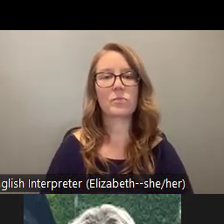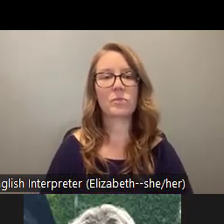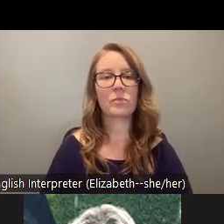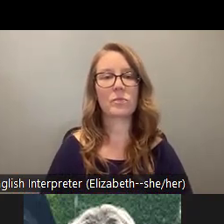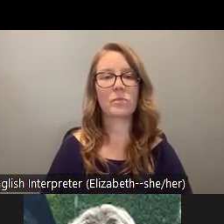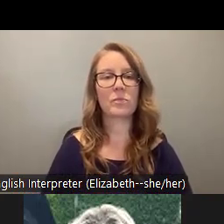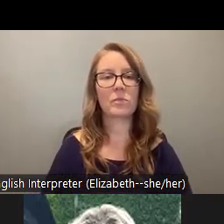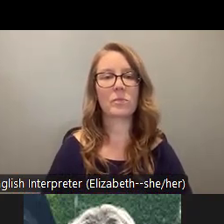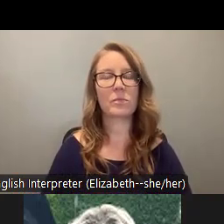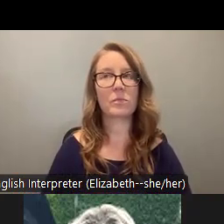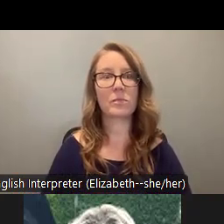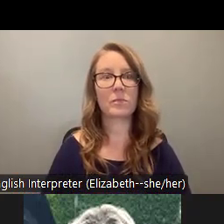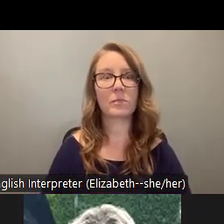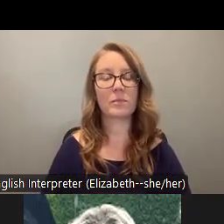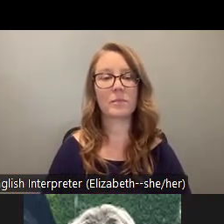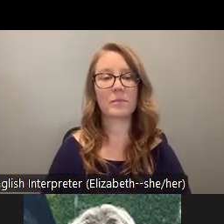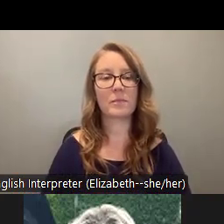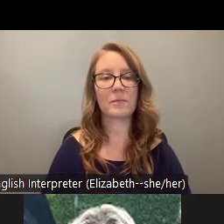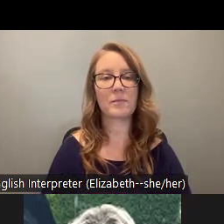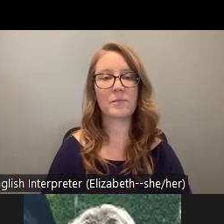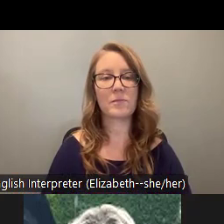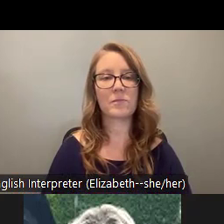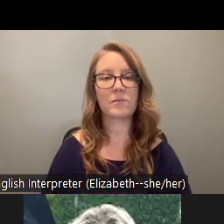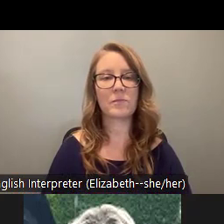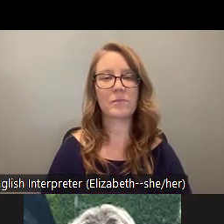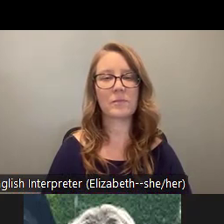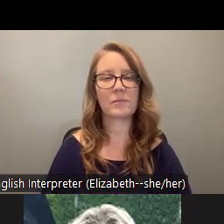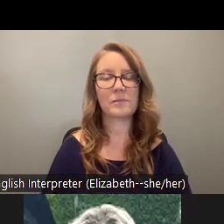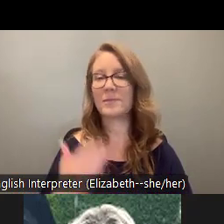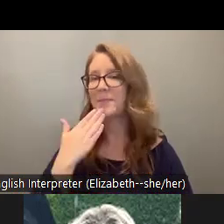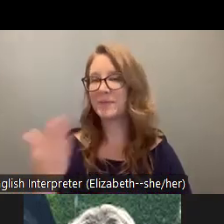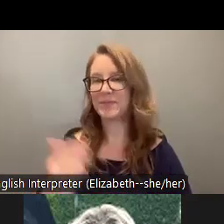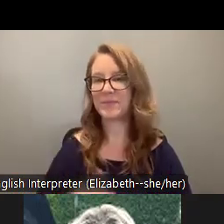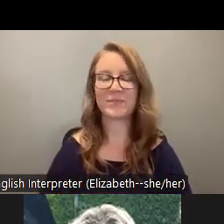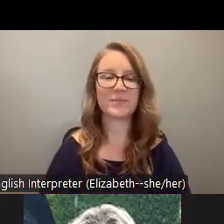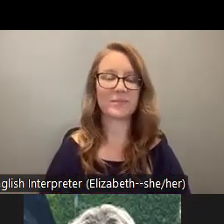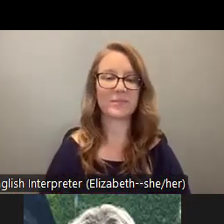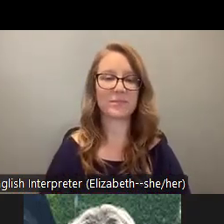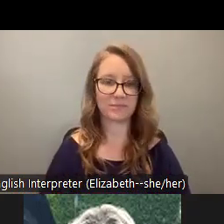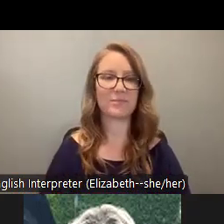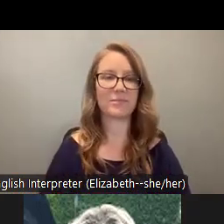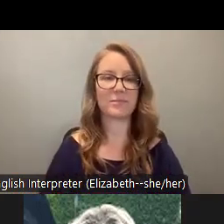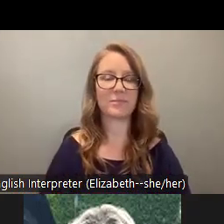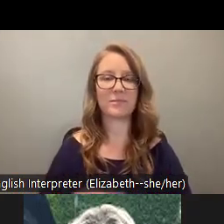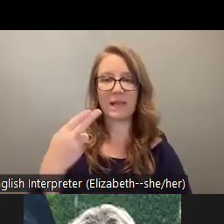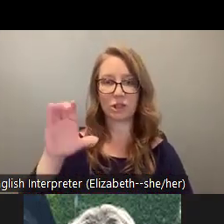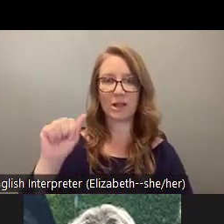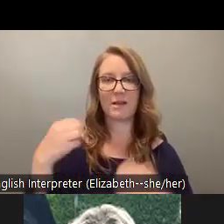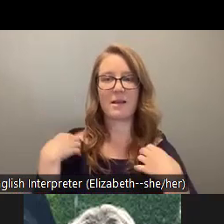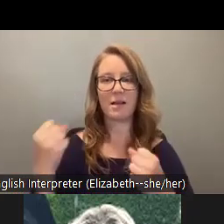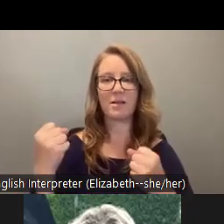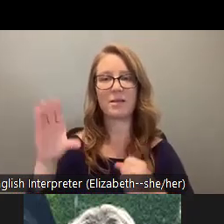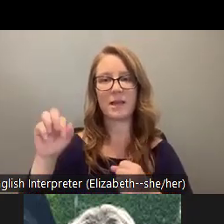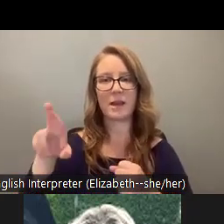Um, and for, um, thank you. All right, so Healthcare Authority is working on several Apple Health